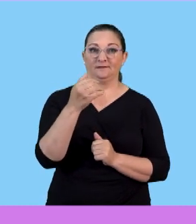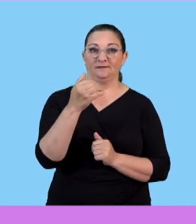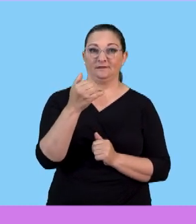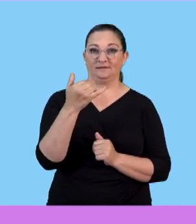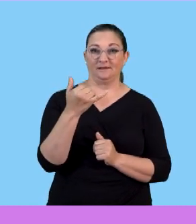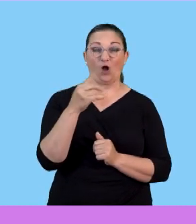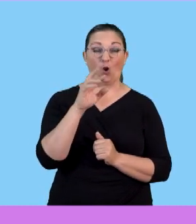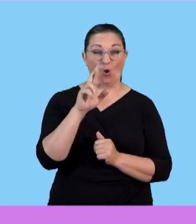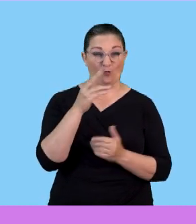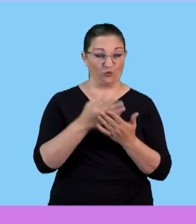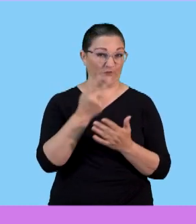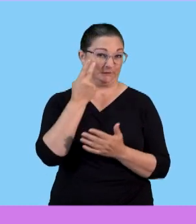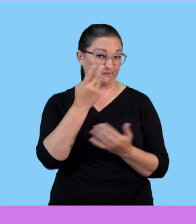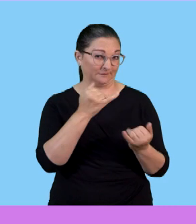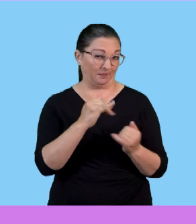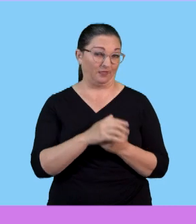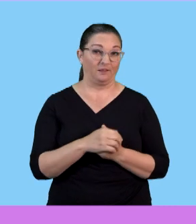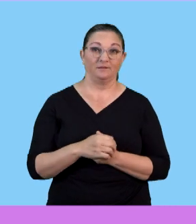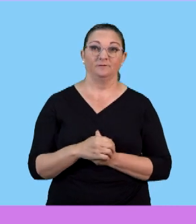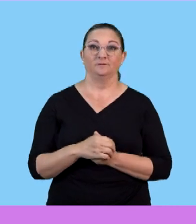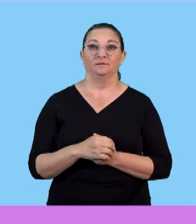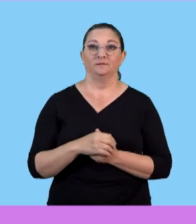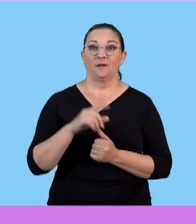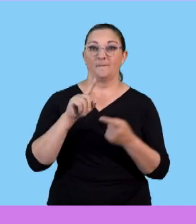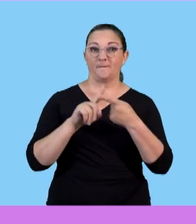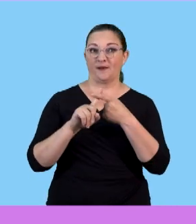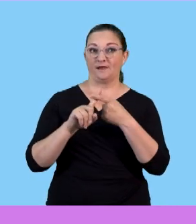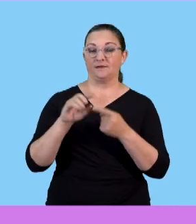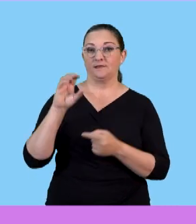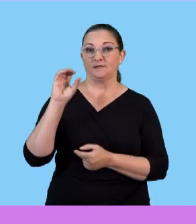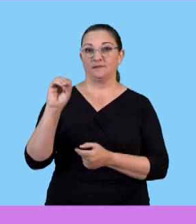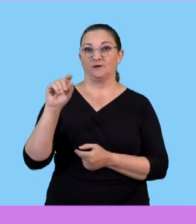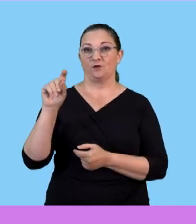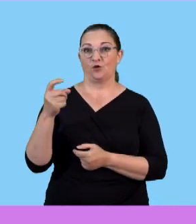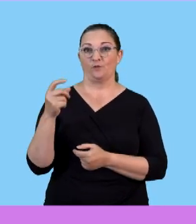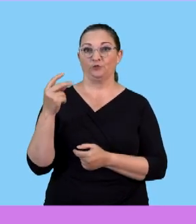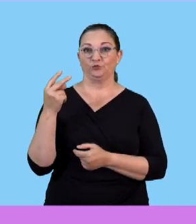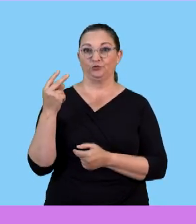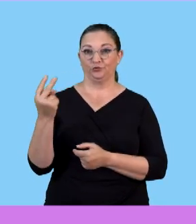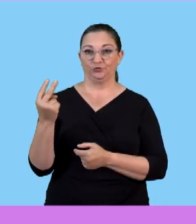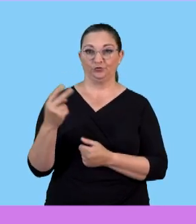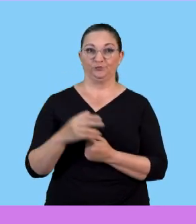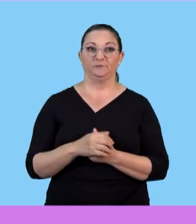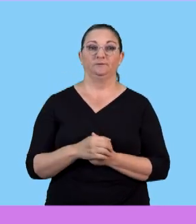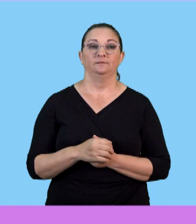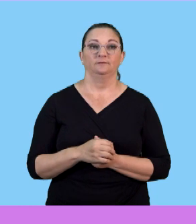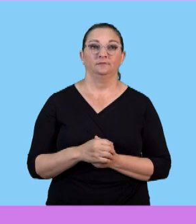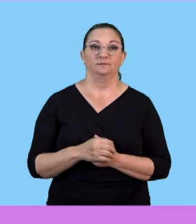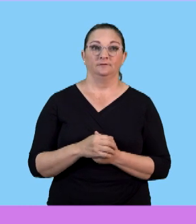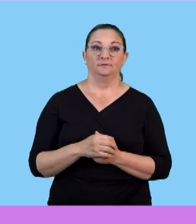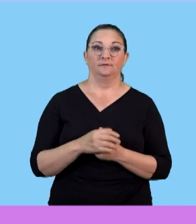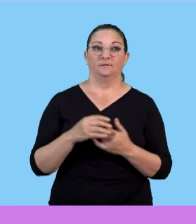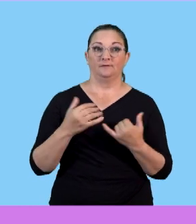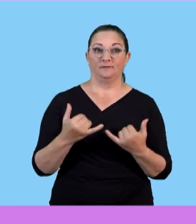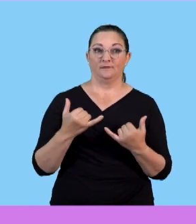scratched, but I hope you're following. Plus 0,2.